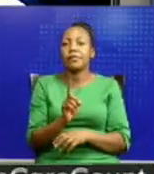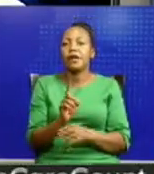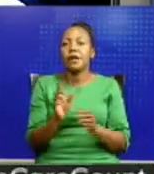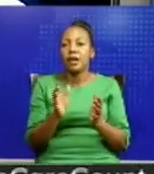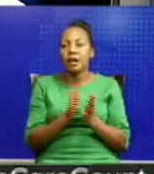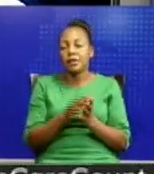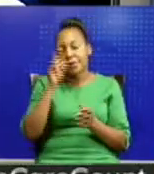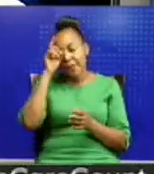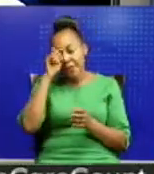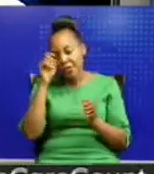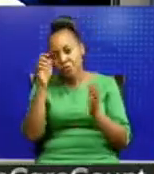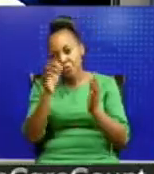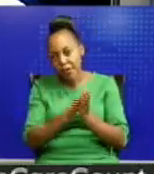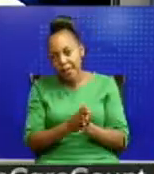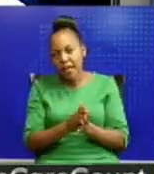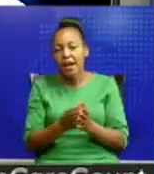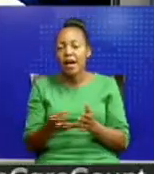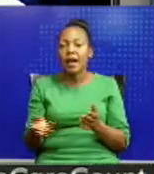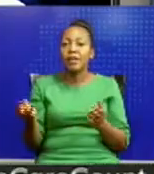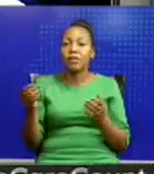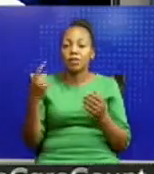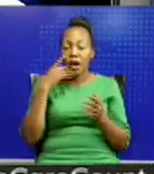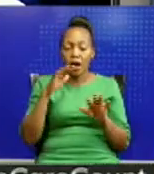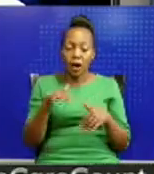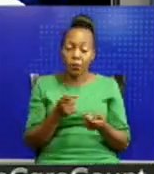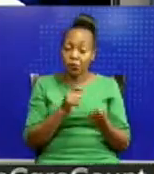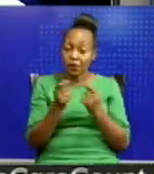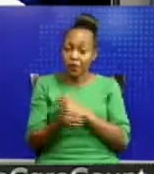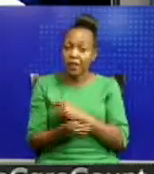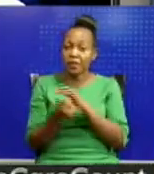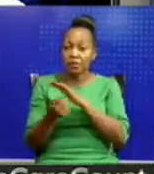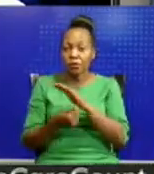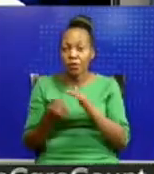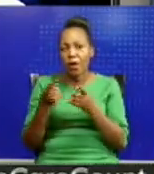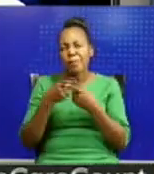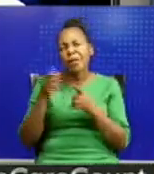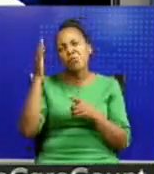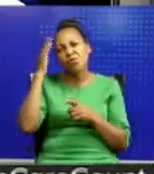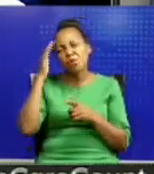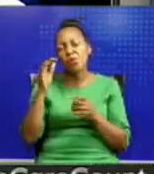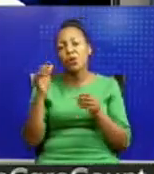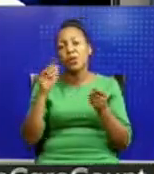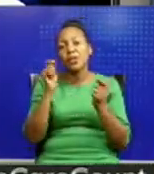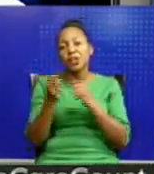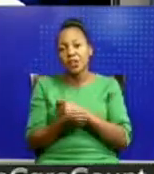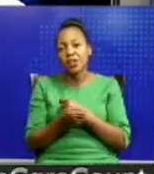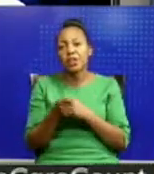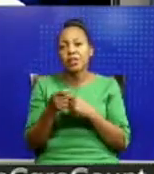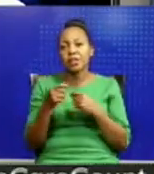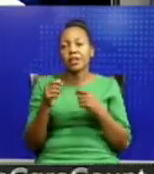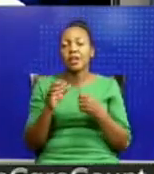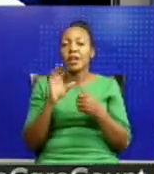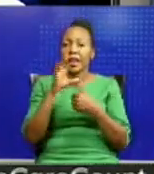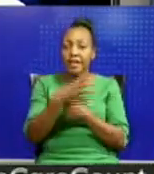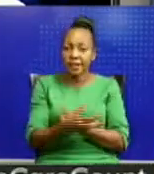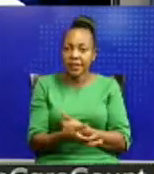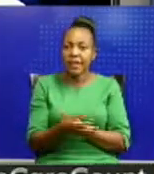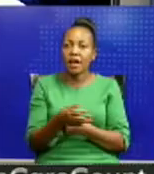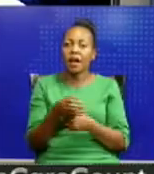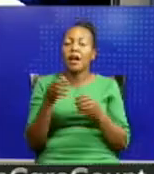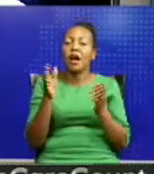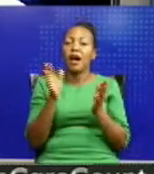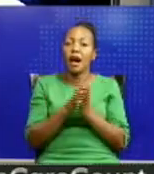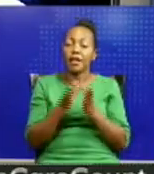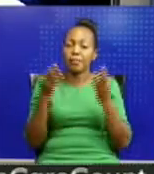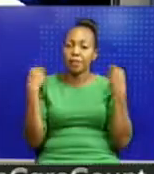we think together and we rethink how this can change. But of course, changing norms and practices take long. What I would advise is